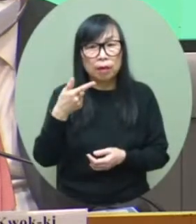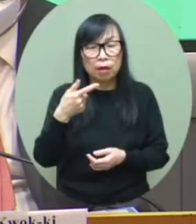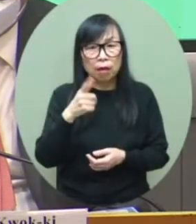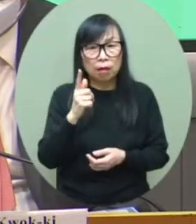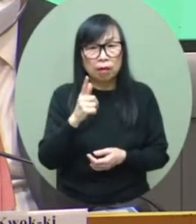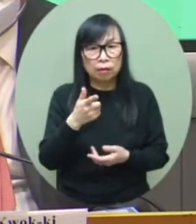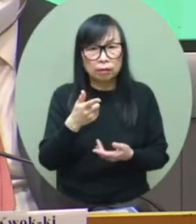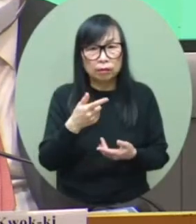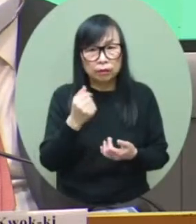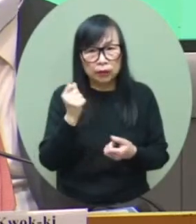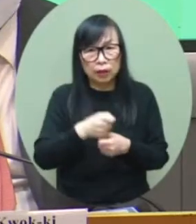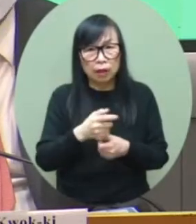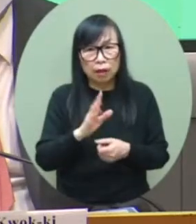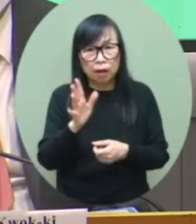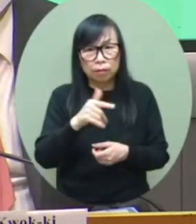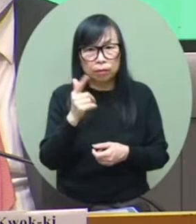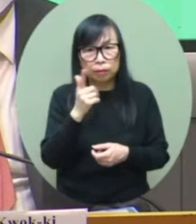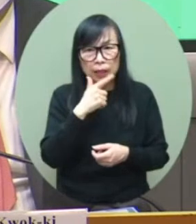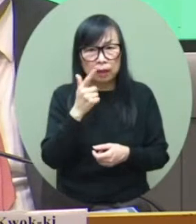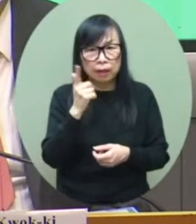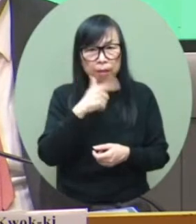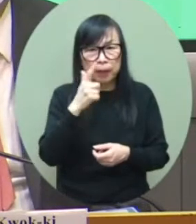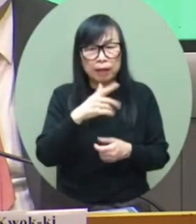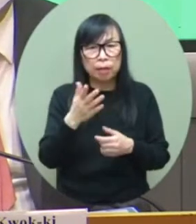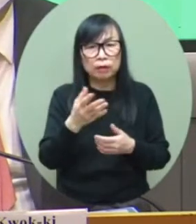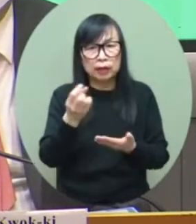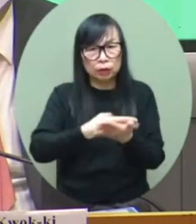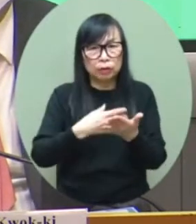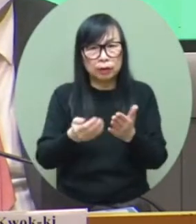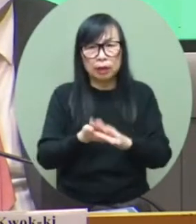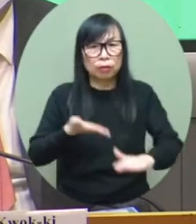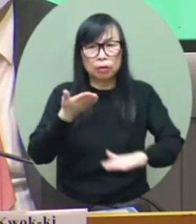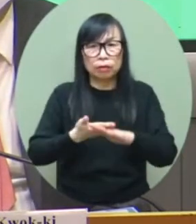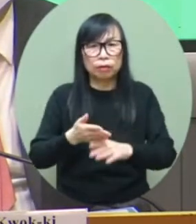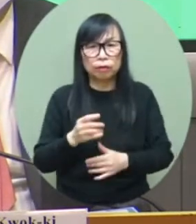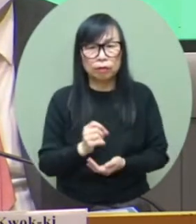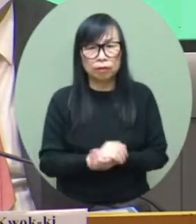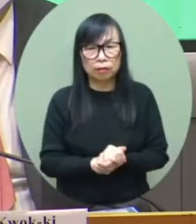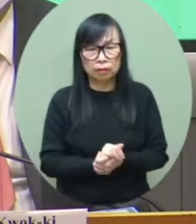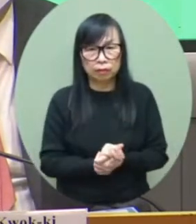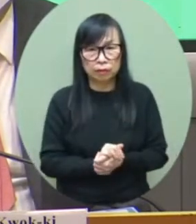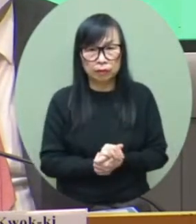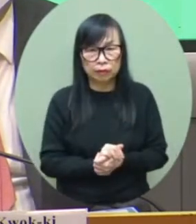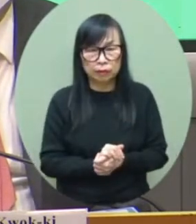it for a while is also that the